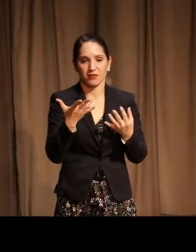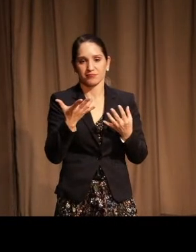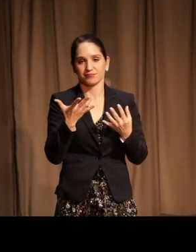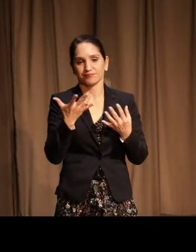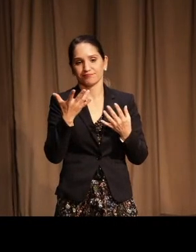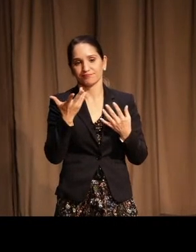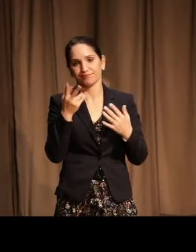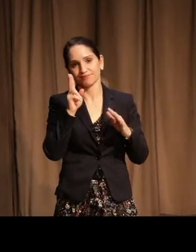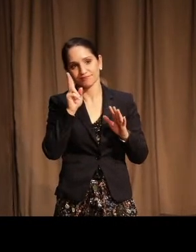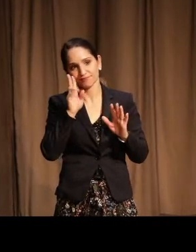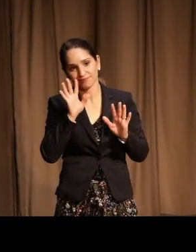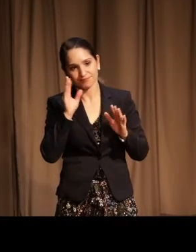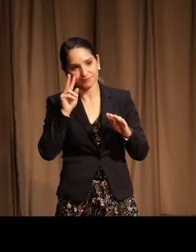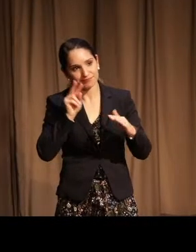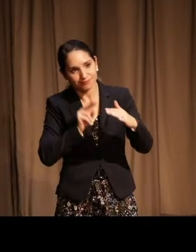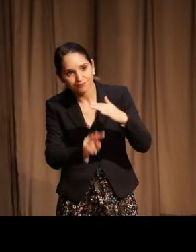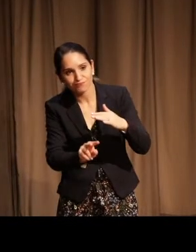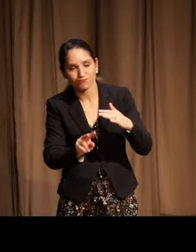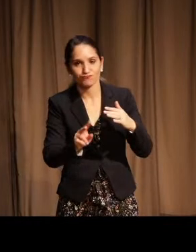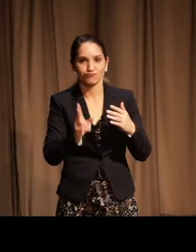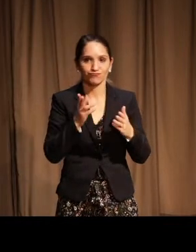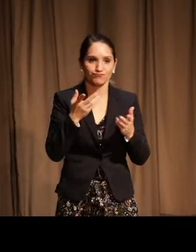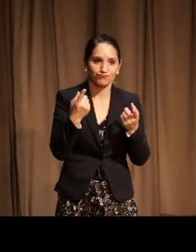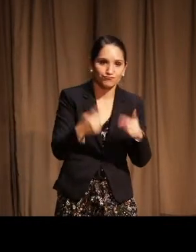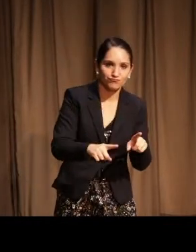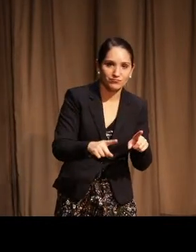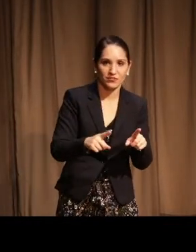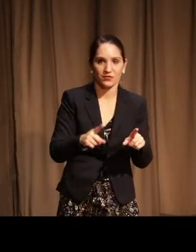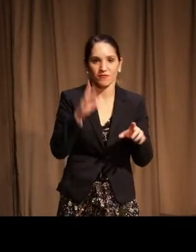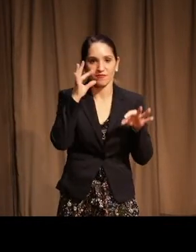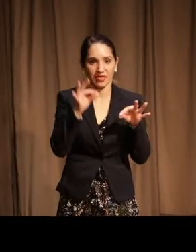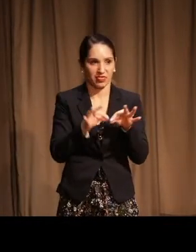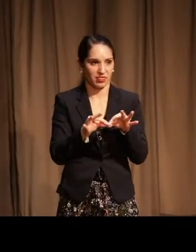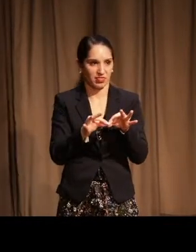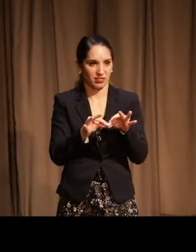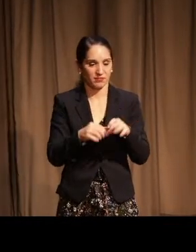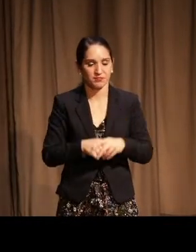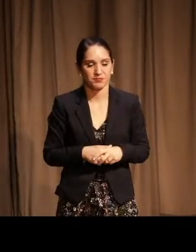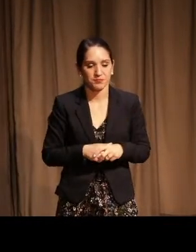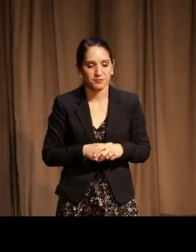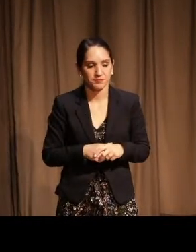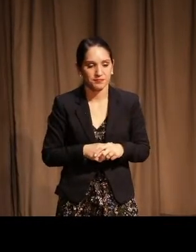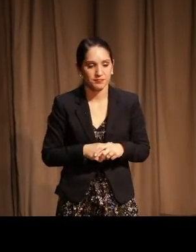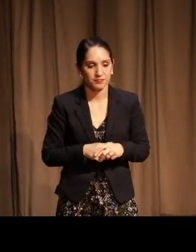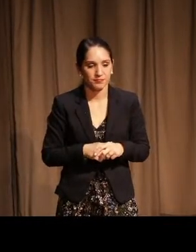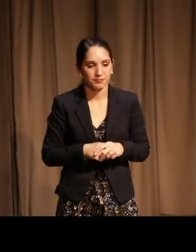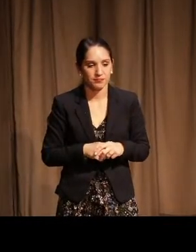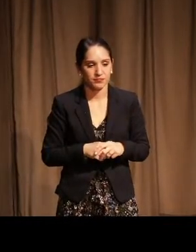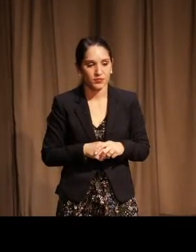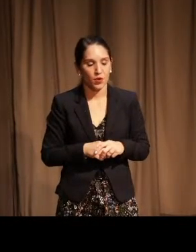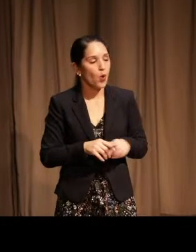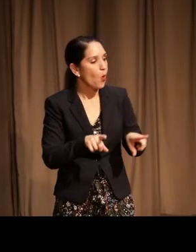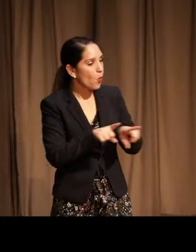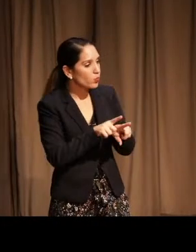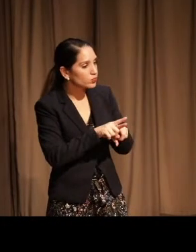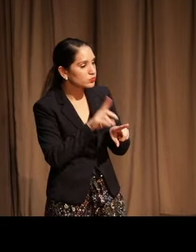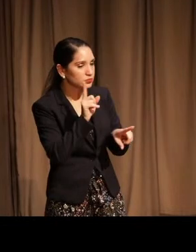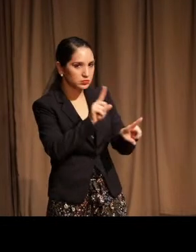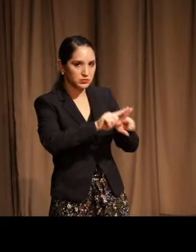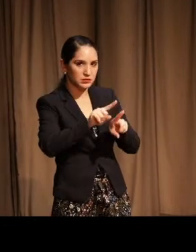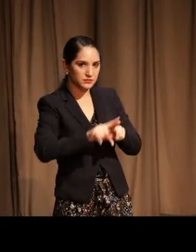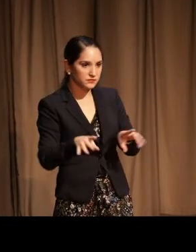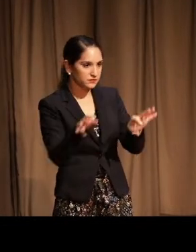see a lot, not only on just the altar piece that you created, but also the phrases that you have in